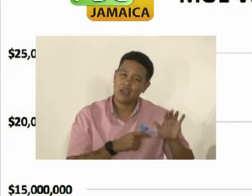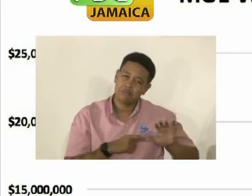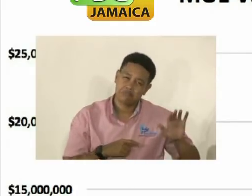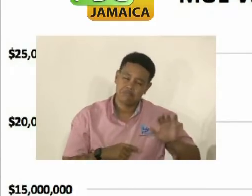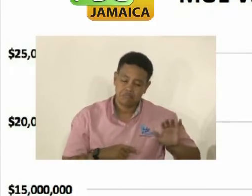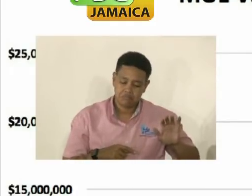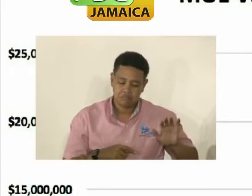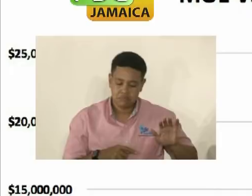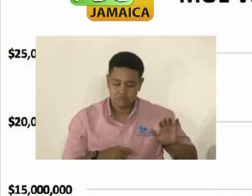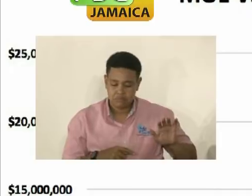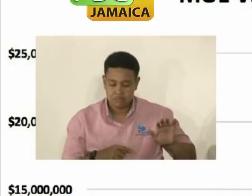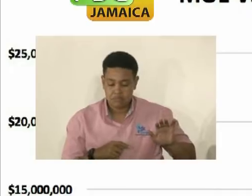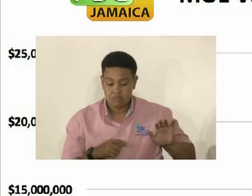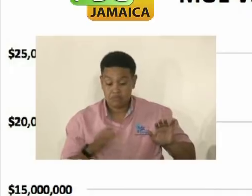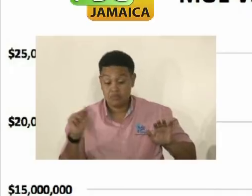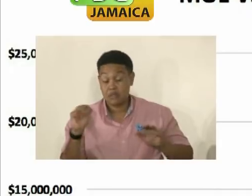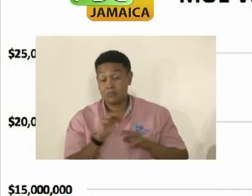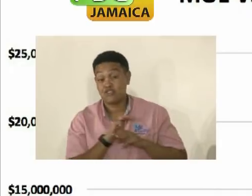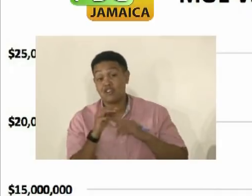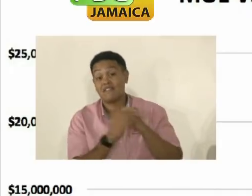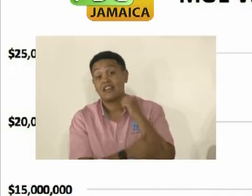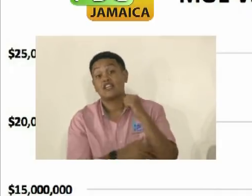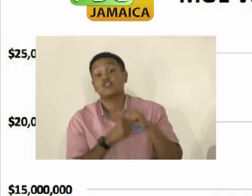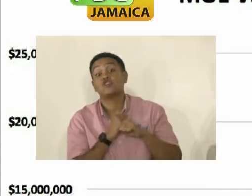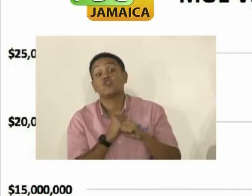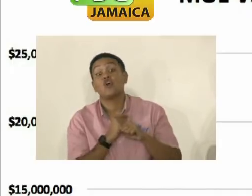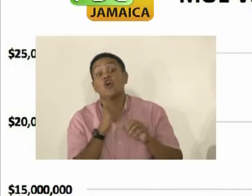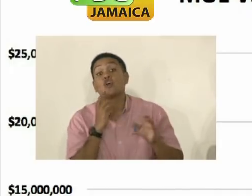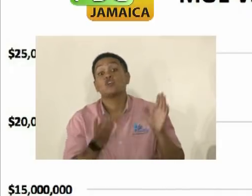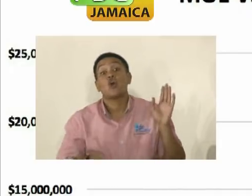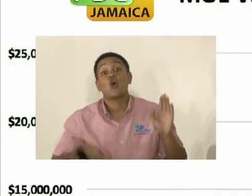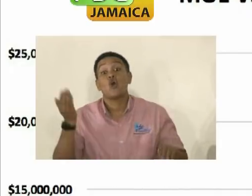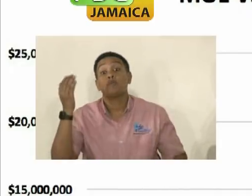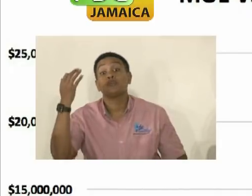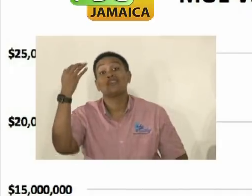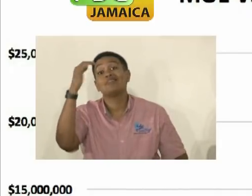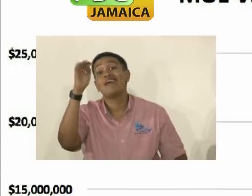thereabout, while the Ministry of National Security went up to